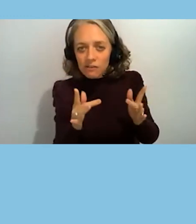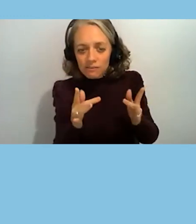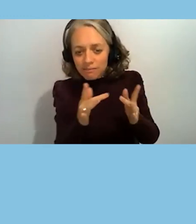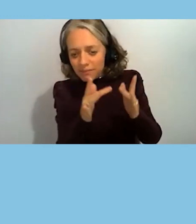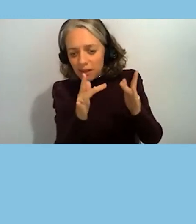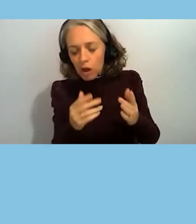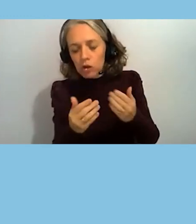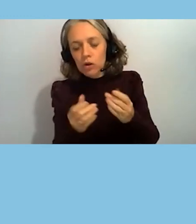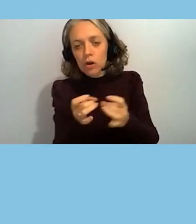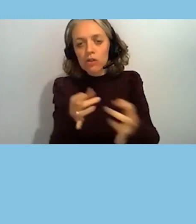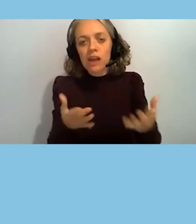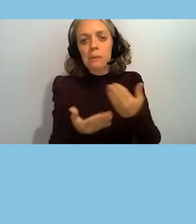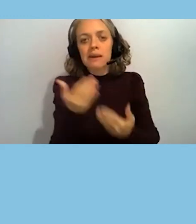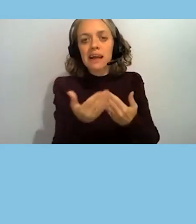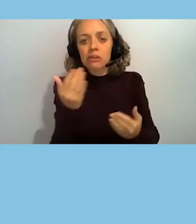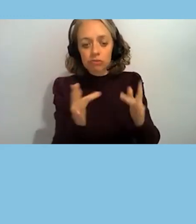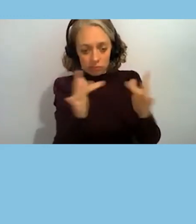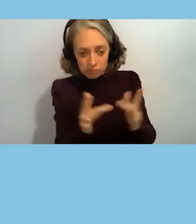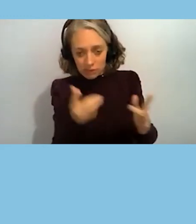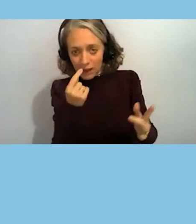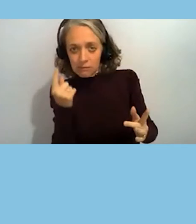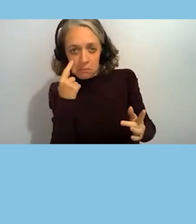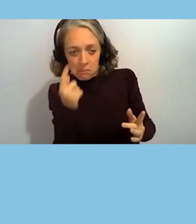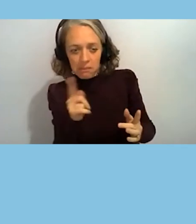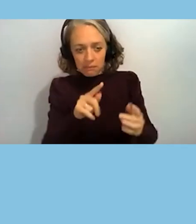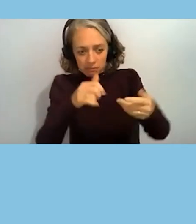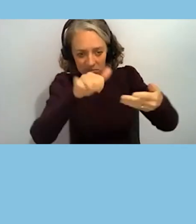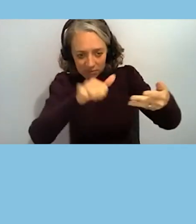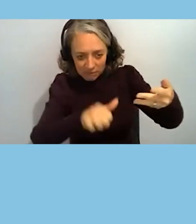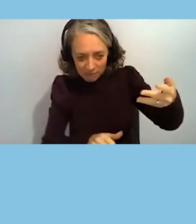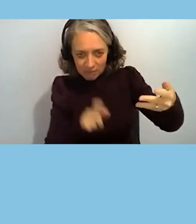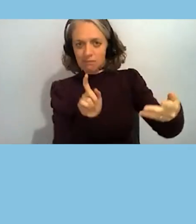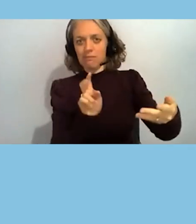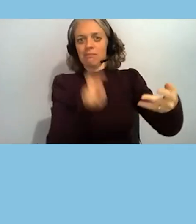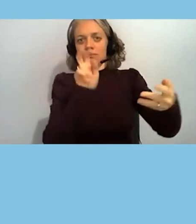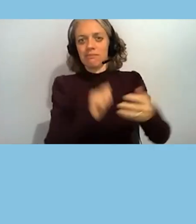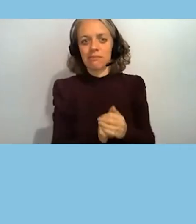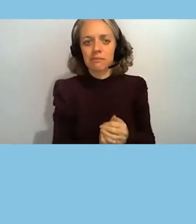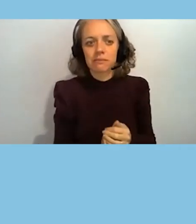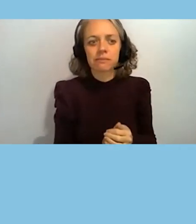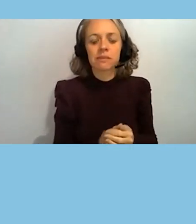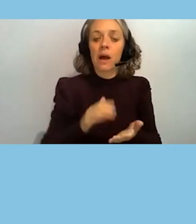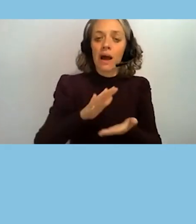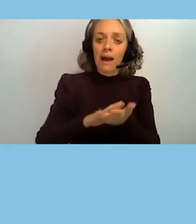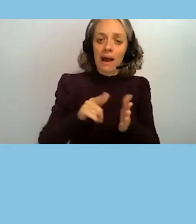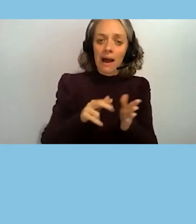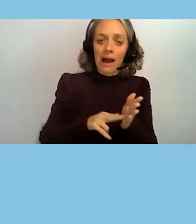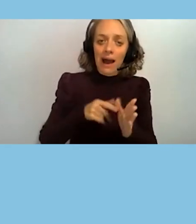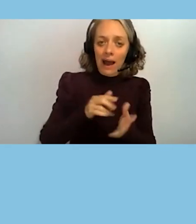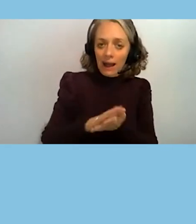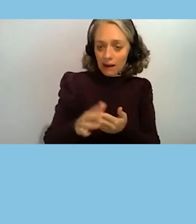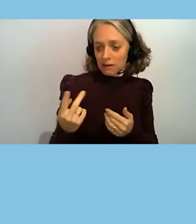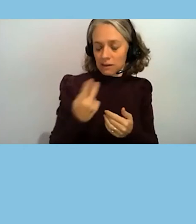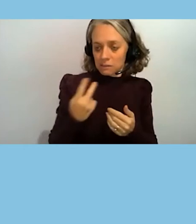Contemporary and the Voices in the Gallery websites. In conceiving of these events, Hannah and myself, we were compelled to